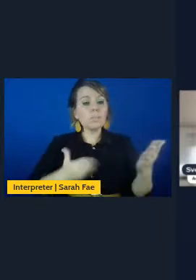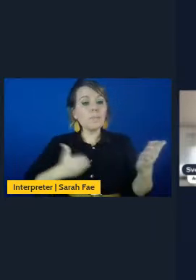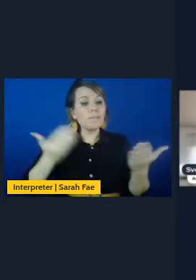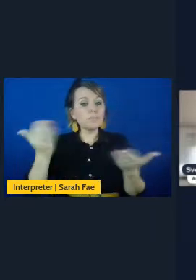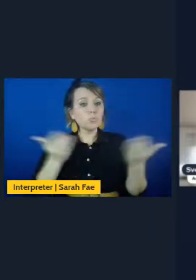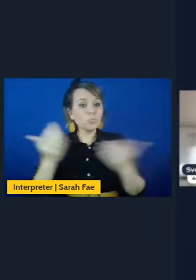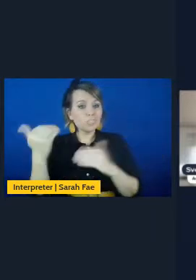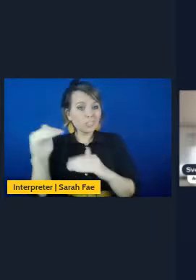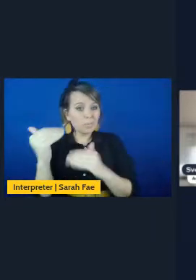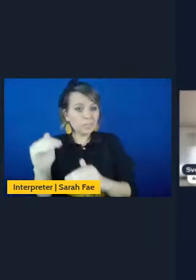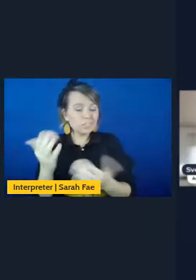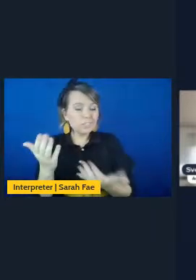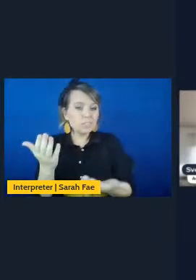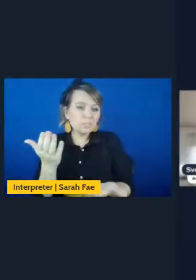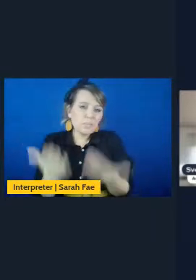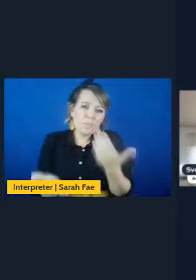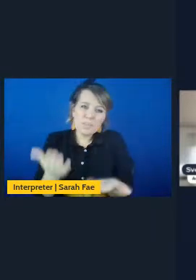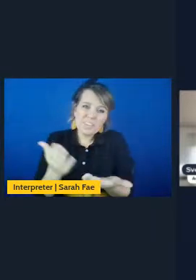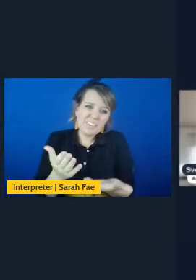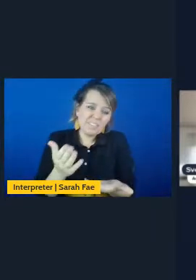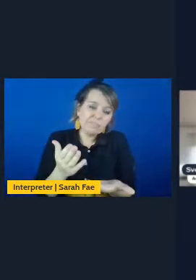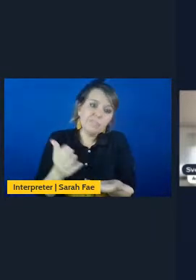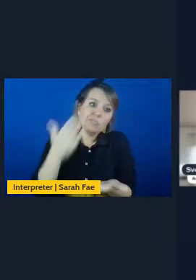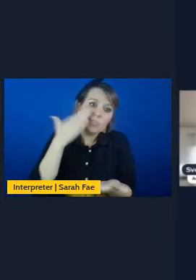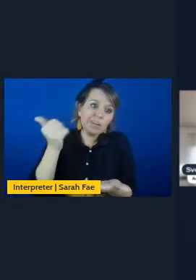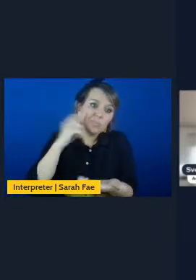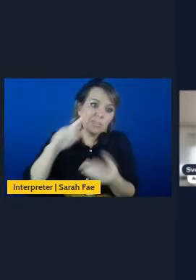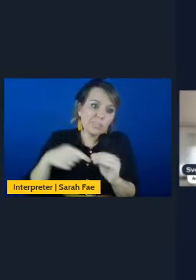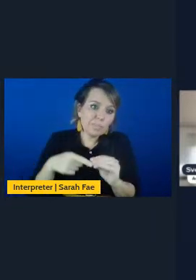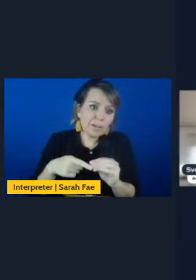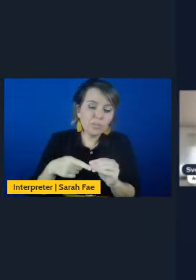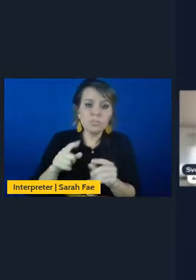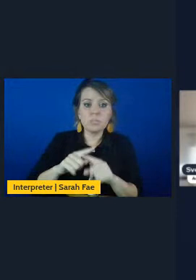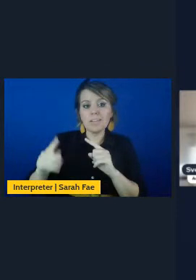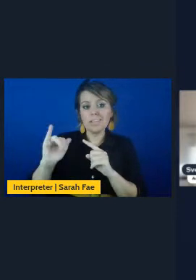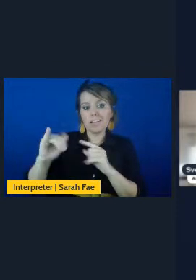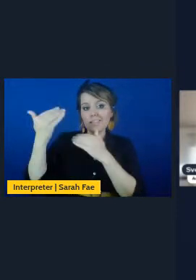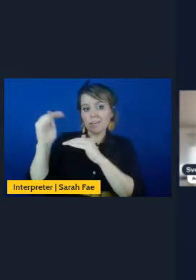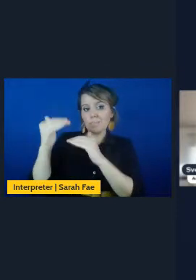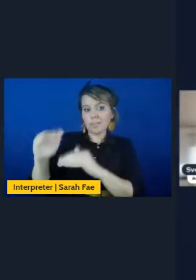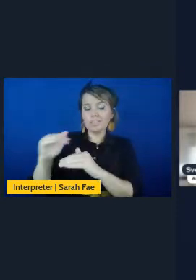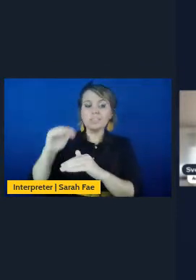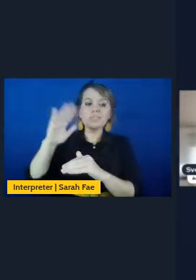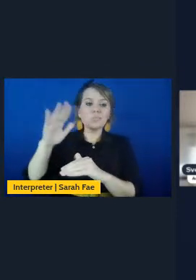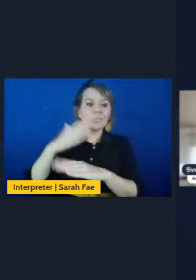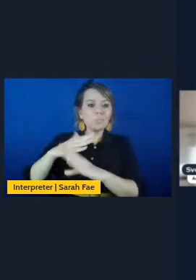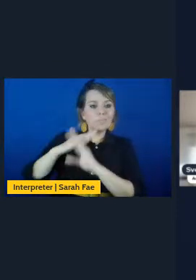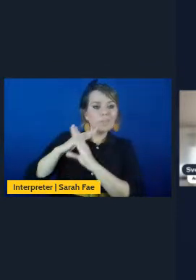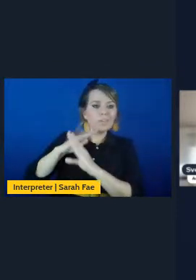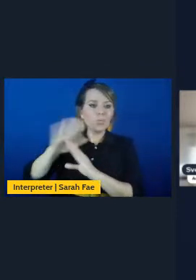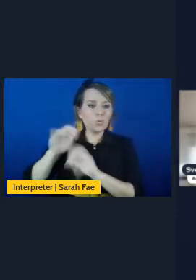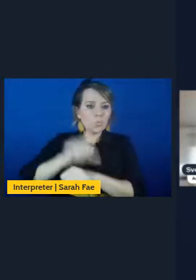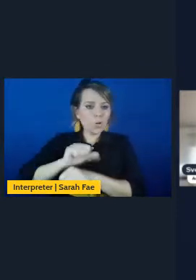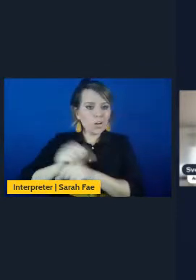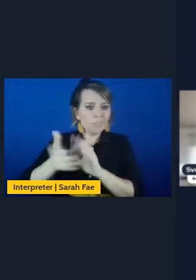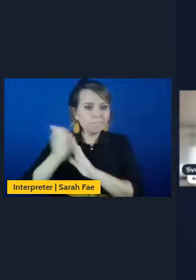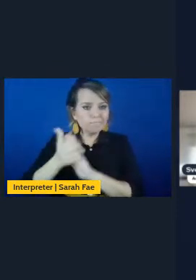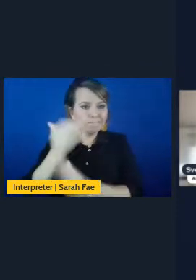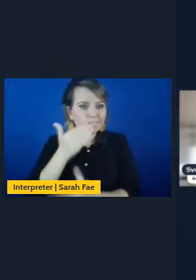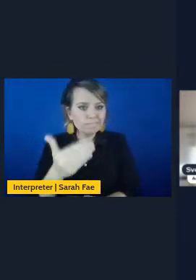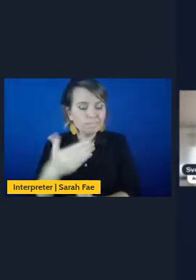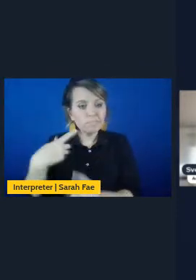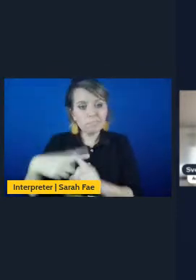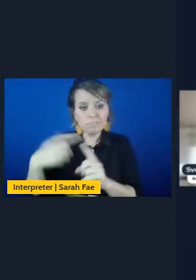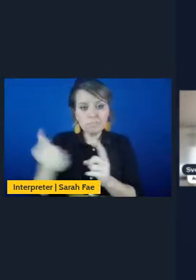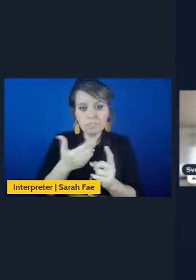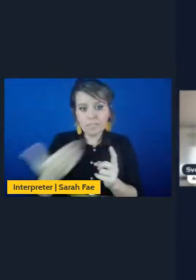may not have thought about that prevent you from actually making your workloads work as expected, plus anything